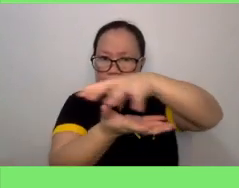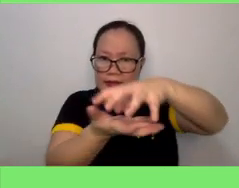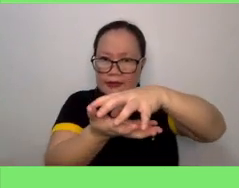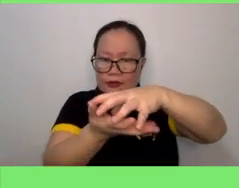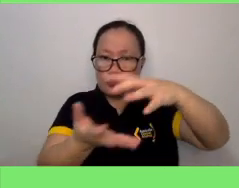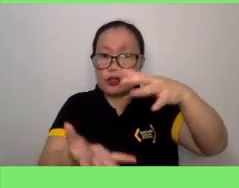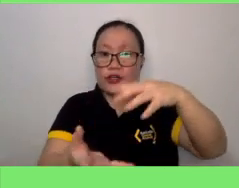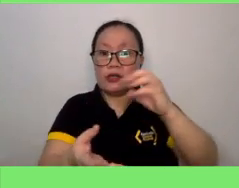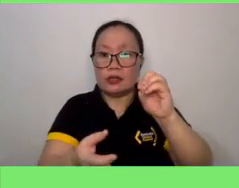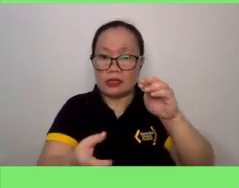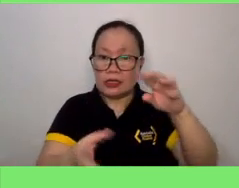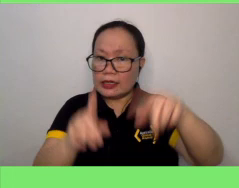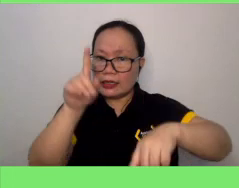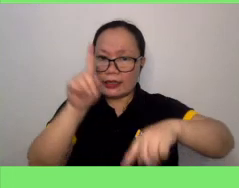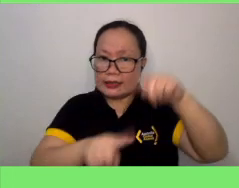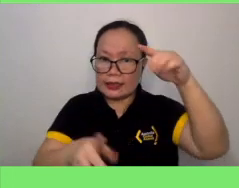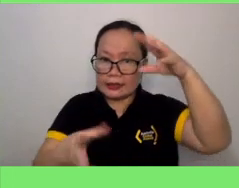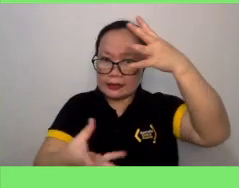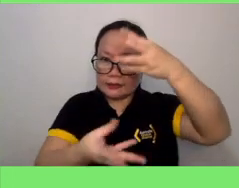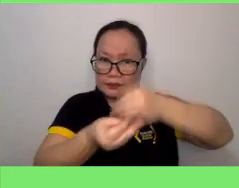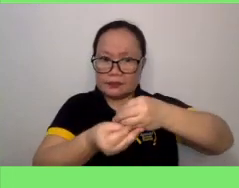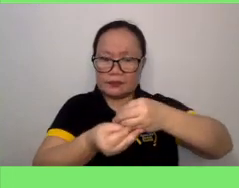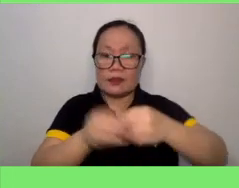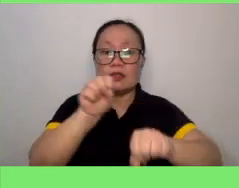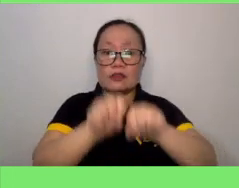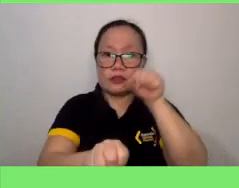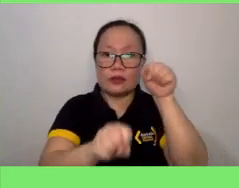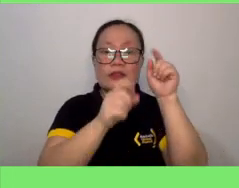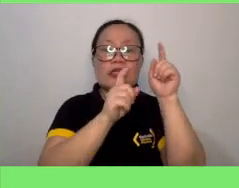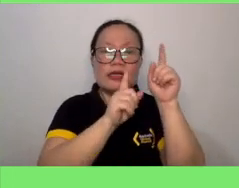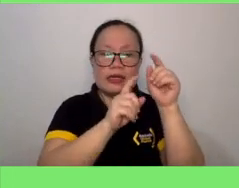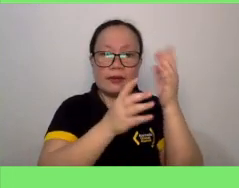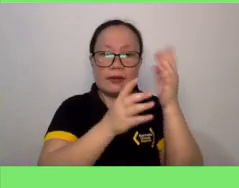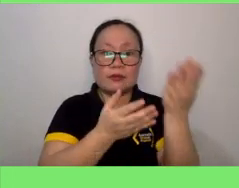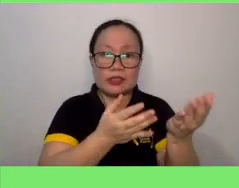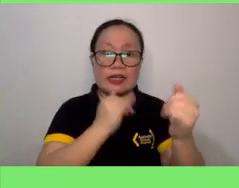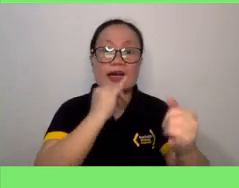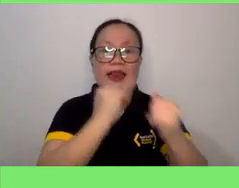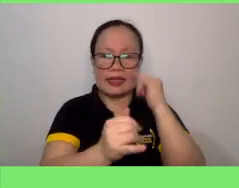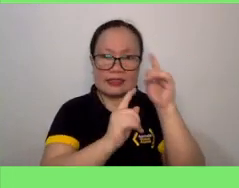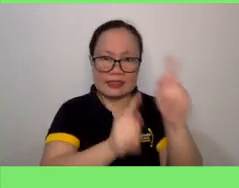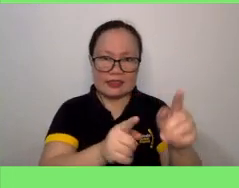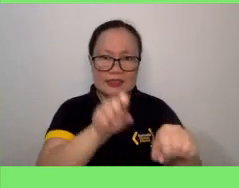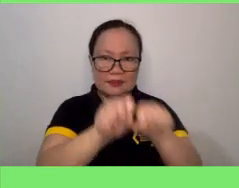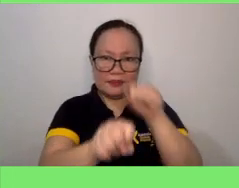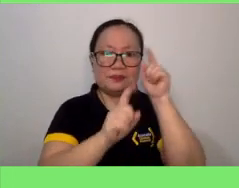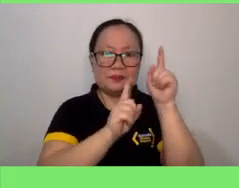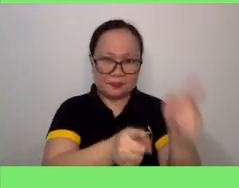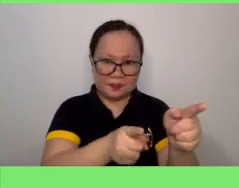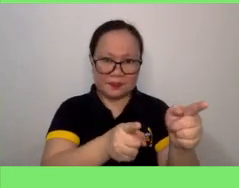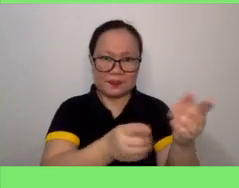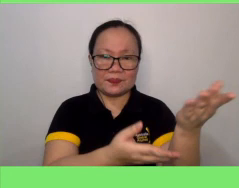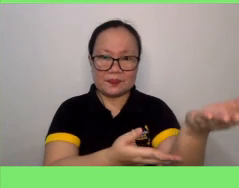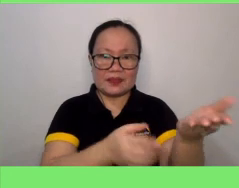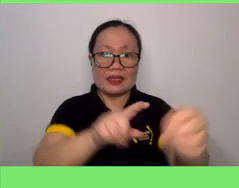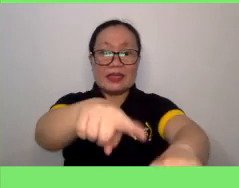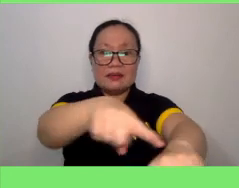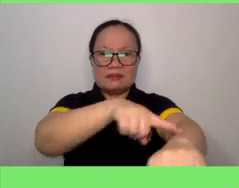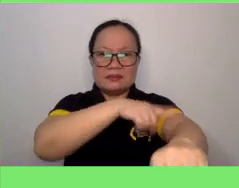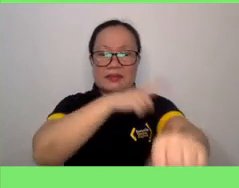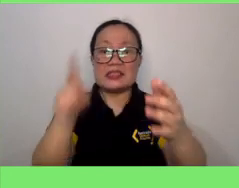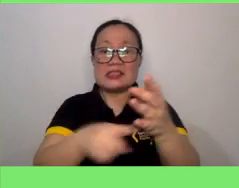mo pwedeng i-combine yan. And then ito, so, wala tayong mako-combine. So, therefore, this will be our final answer.